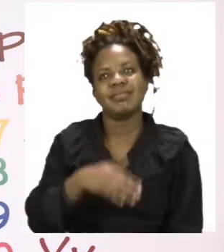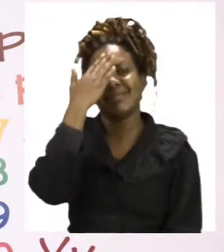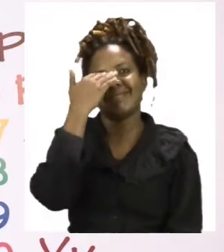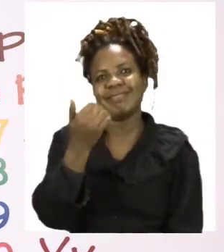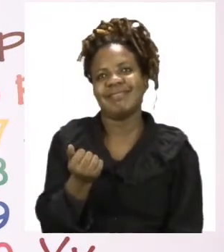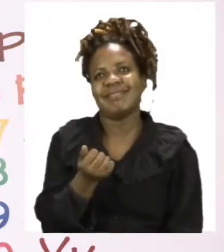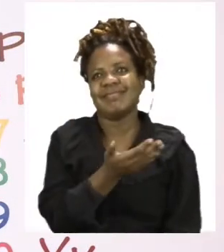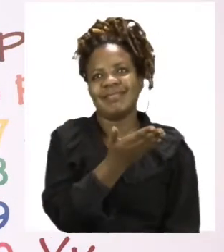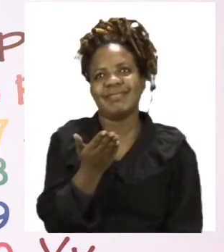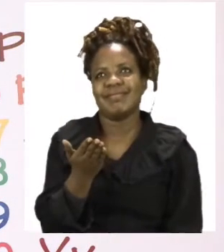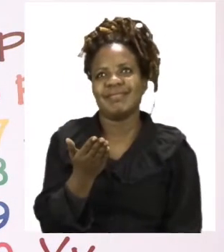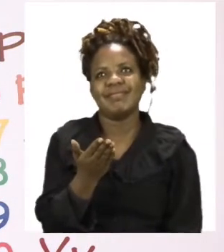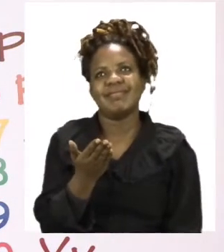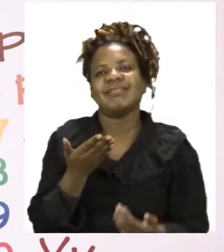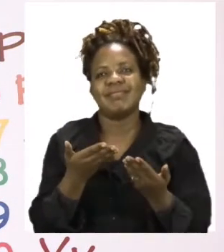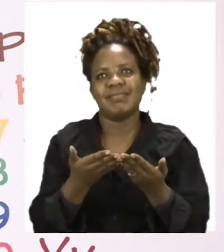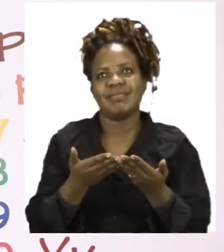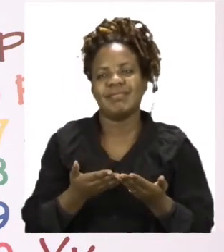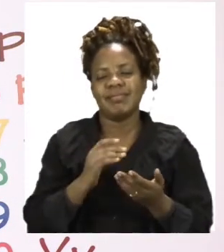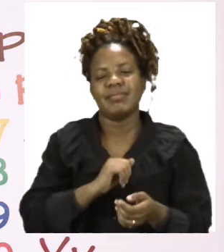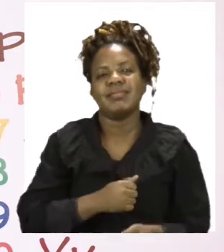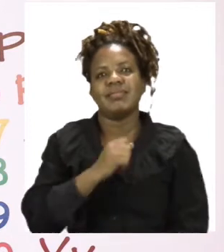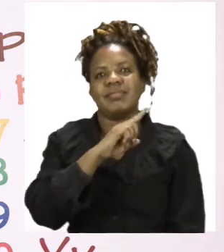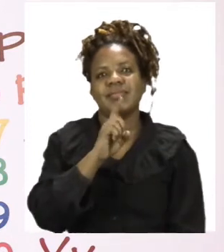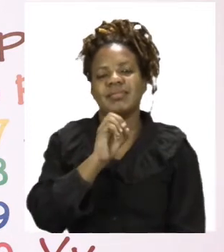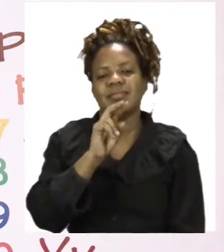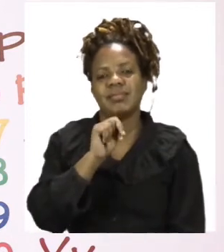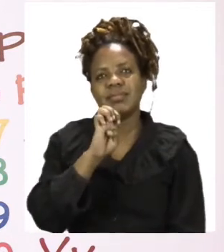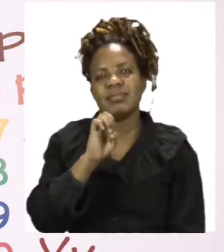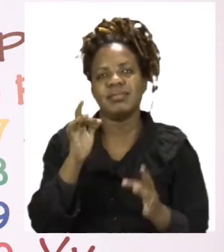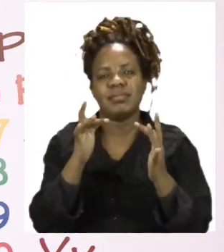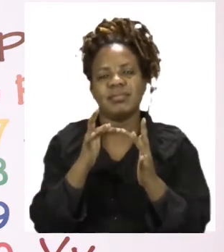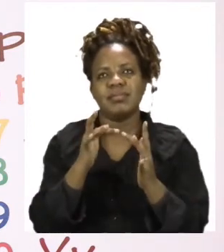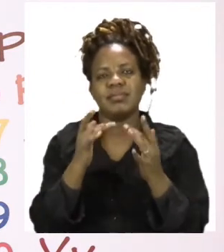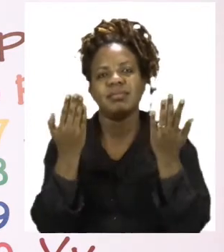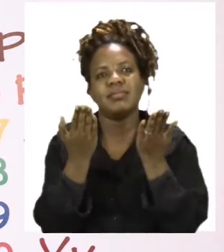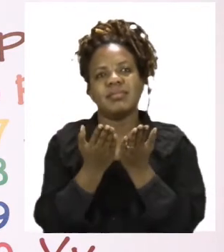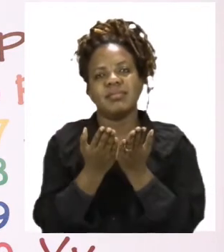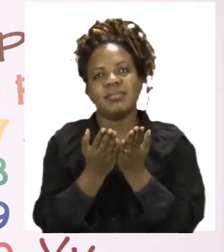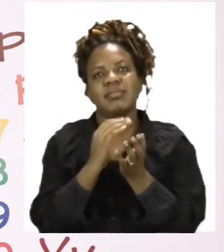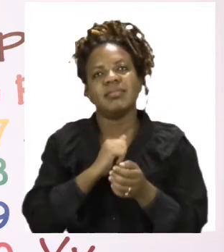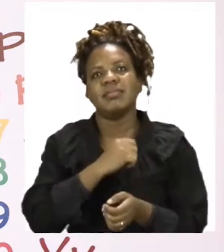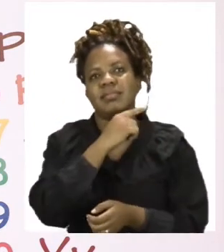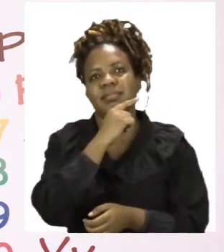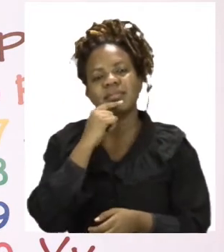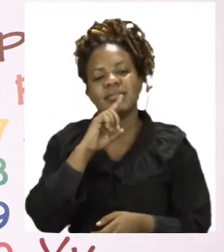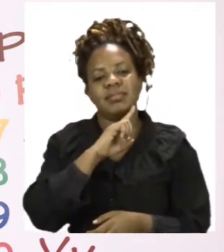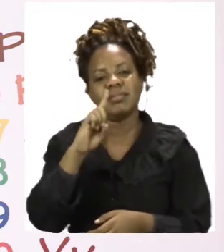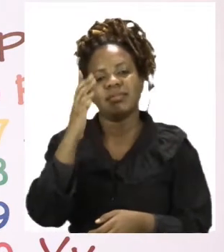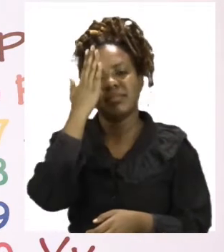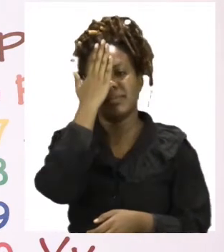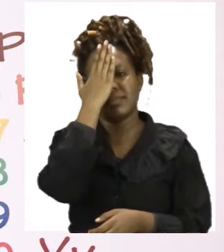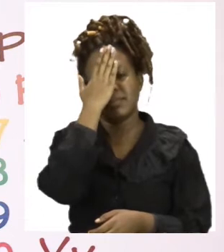Hello everyone and welcome to My Zone Online School. My name is Teacher Mutsa and thank you so much